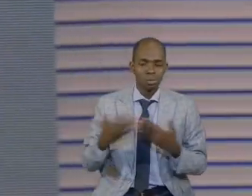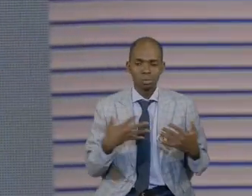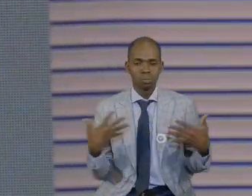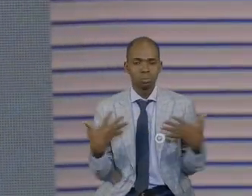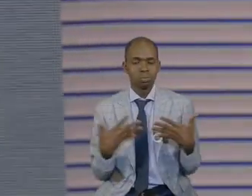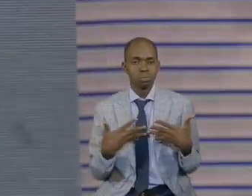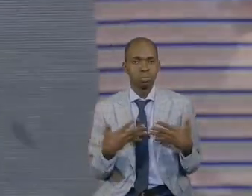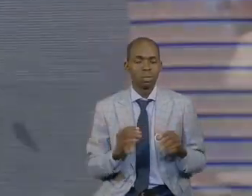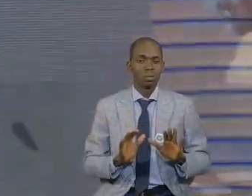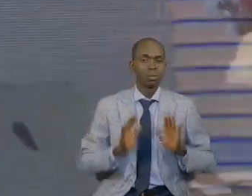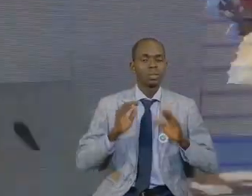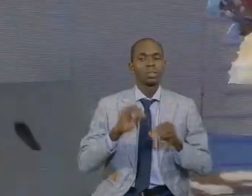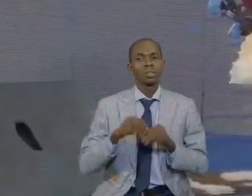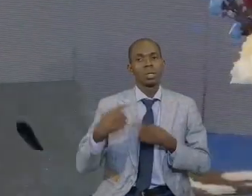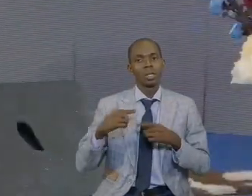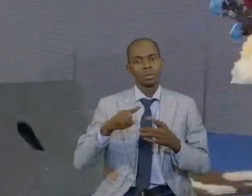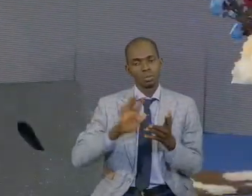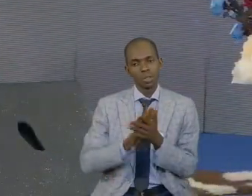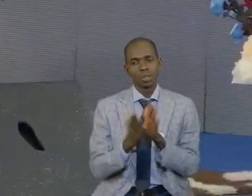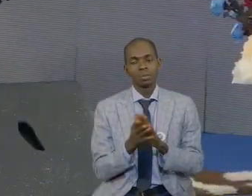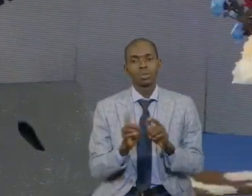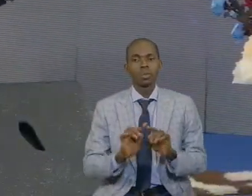fear.